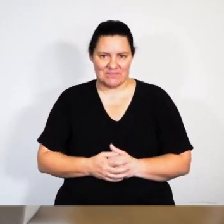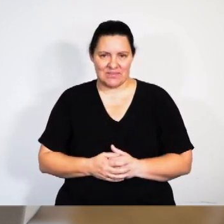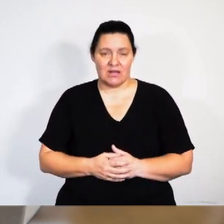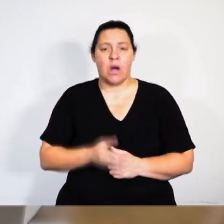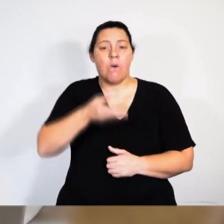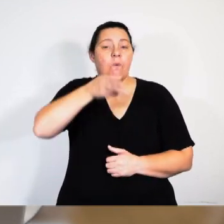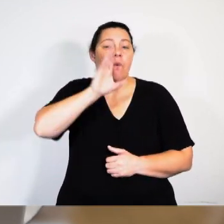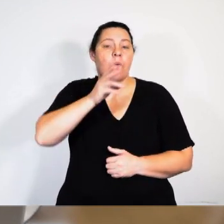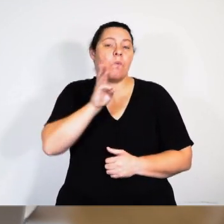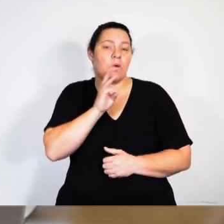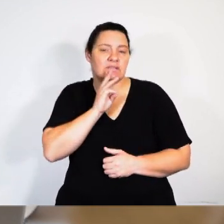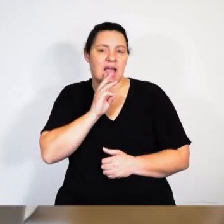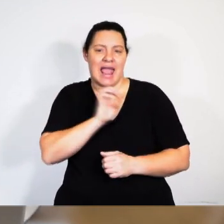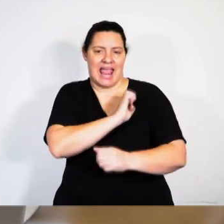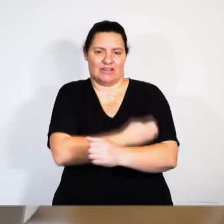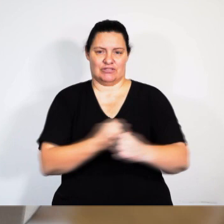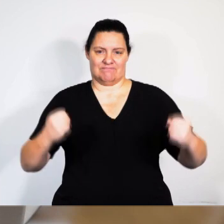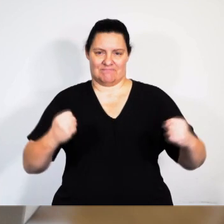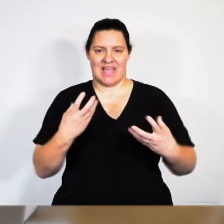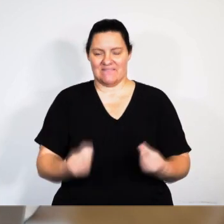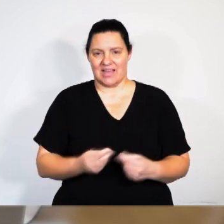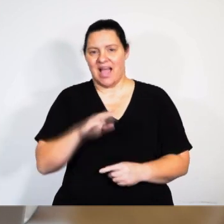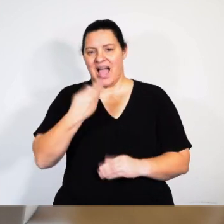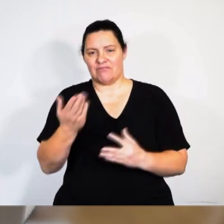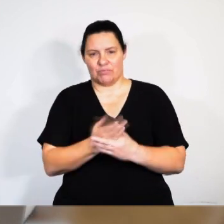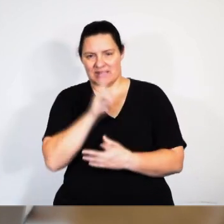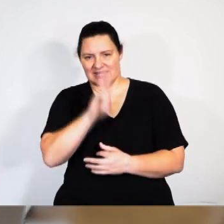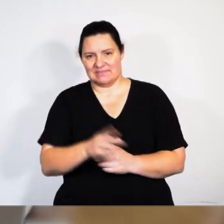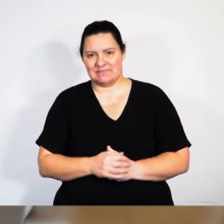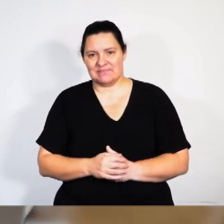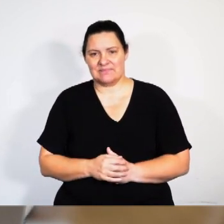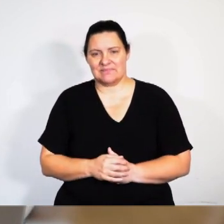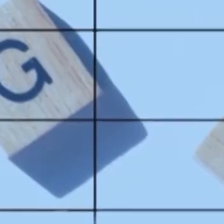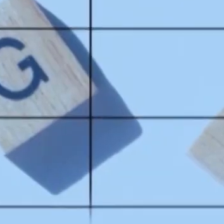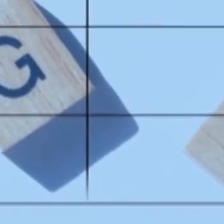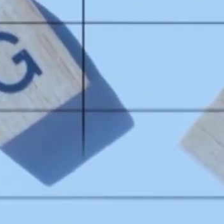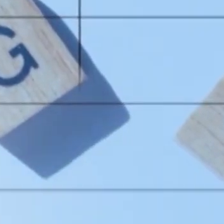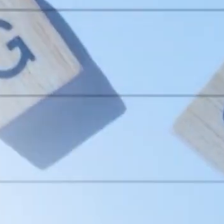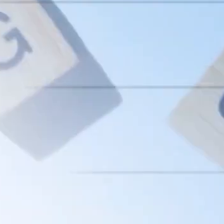when we come back. Drink more water and bring more energy. I will see you after this.